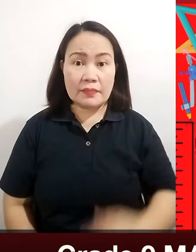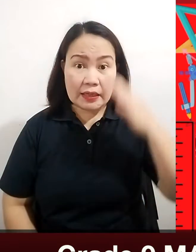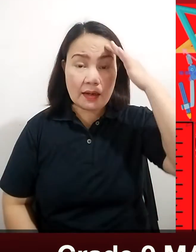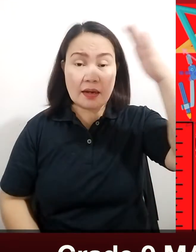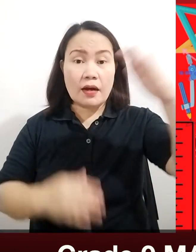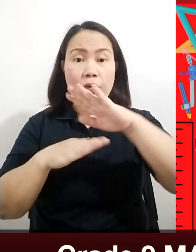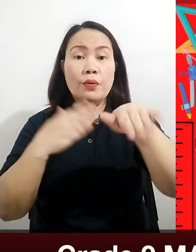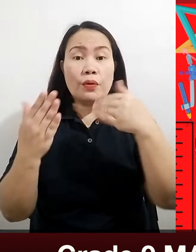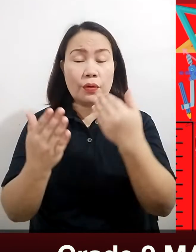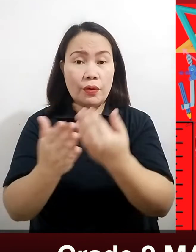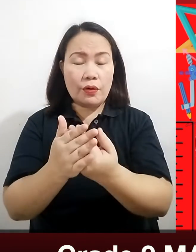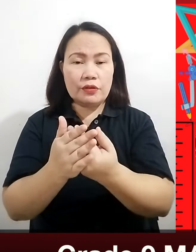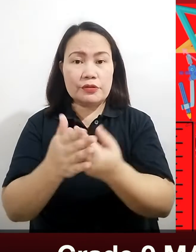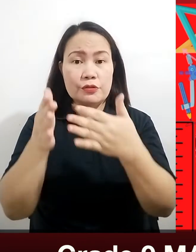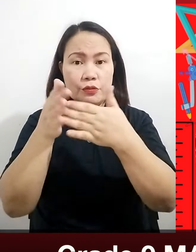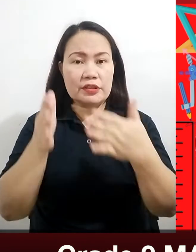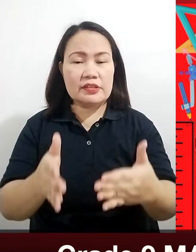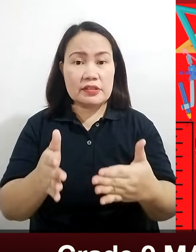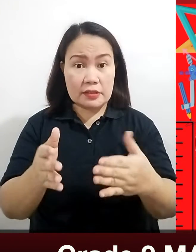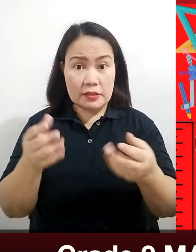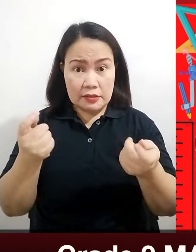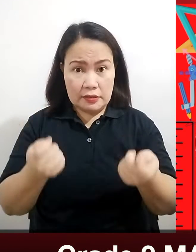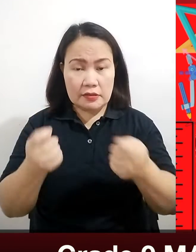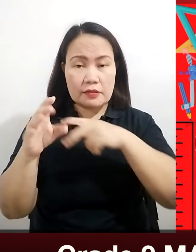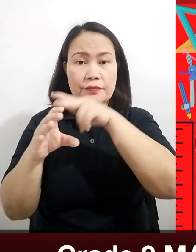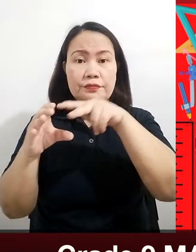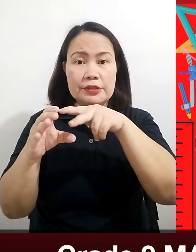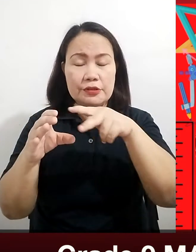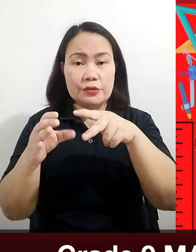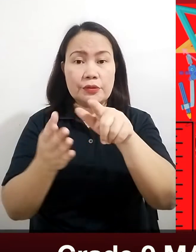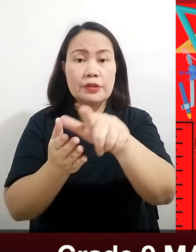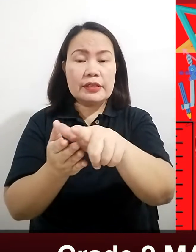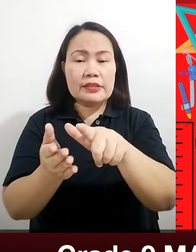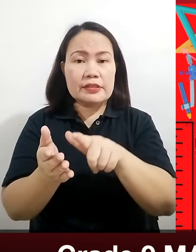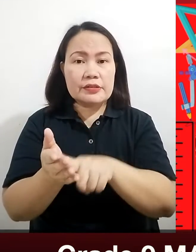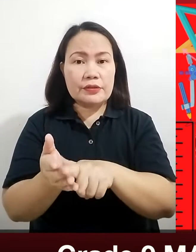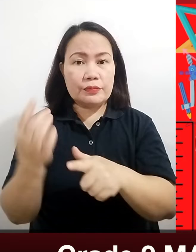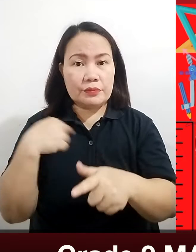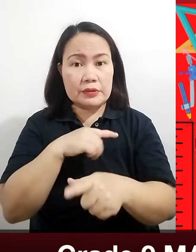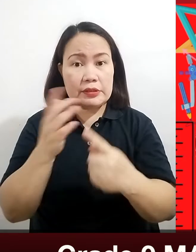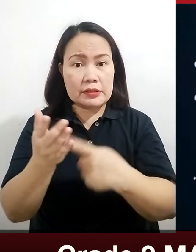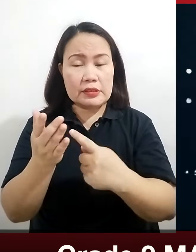Hello mga kawamat, in this video lesson, we will discuss about direct variation.